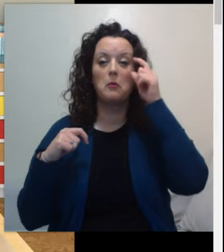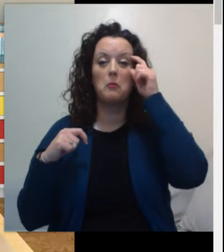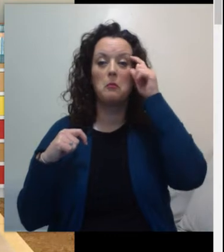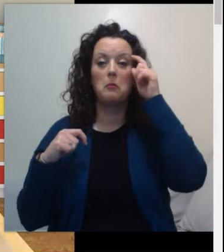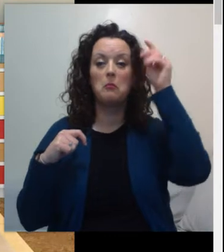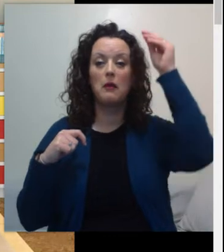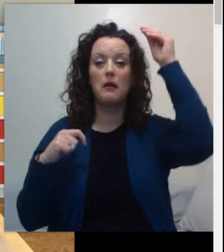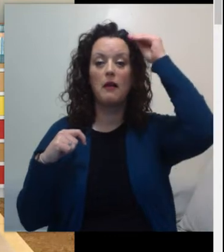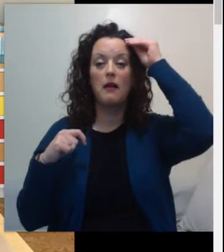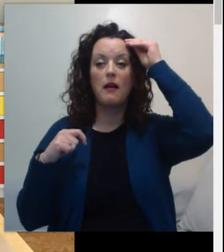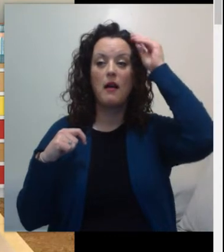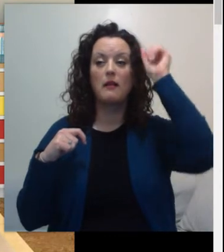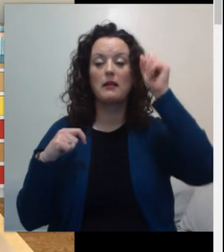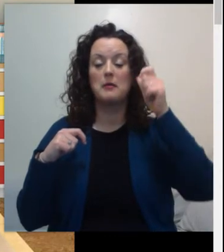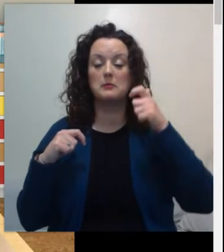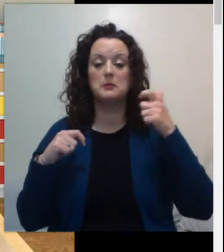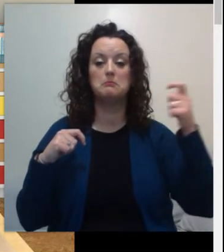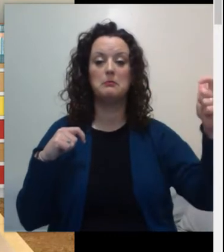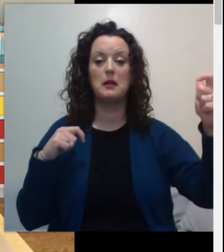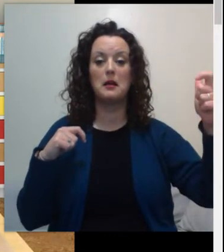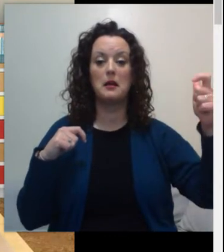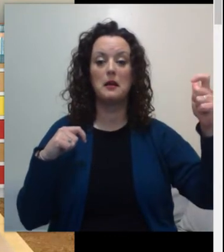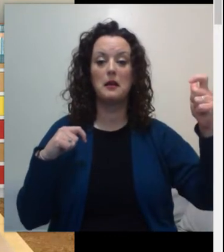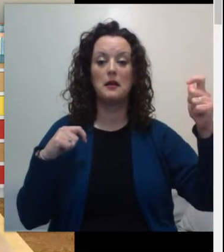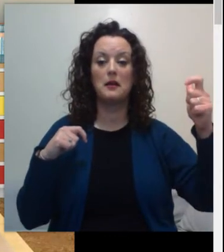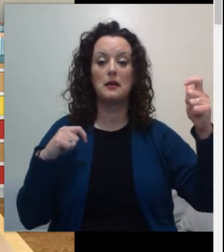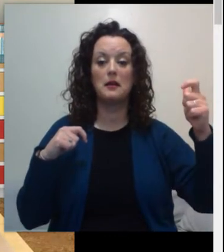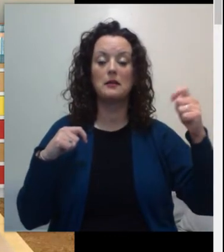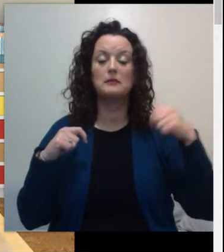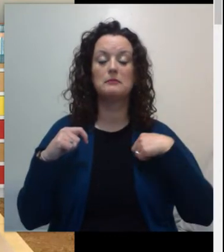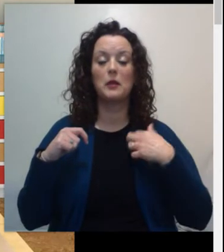hat. It could be a big thing. It's okay. Just here and I'll wait.